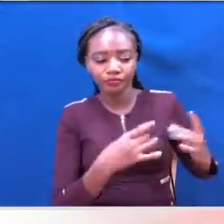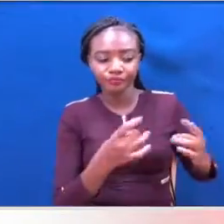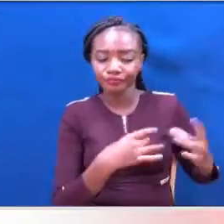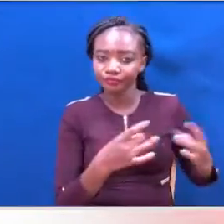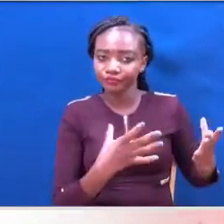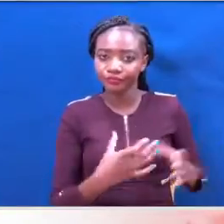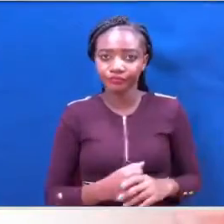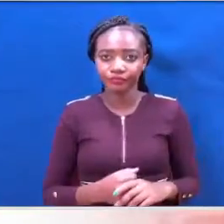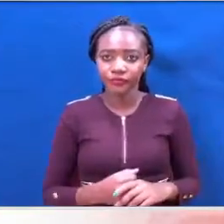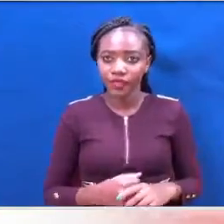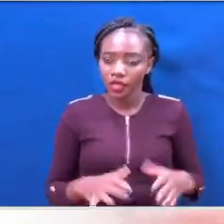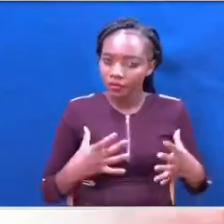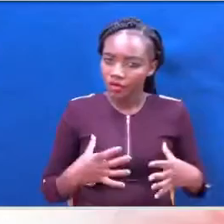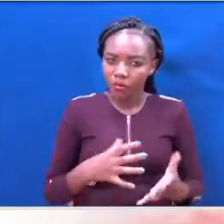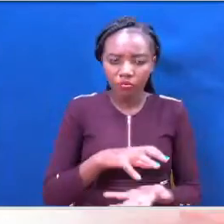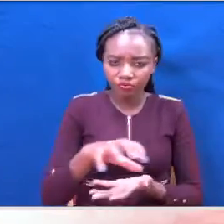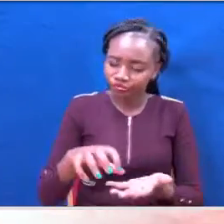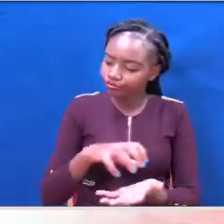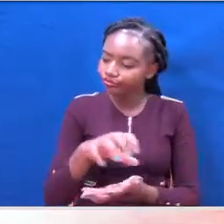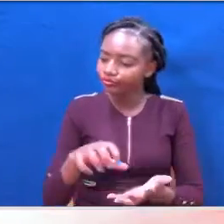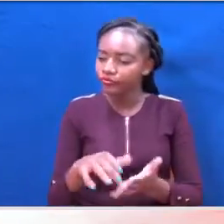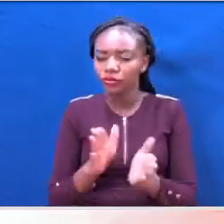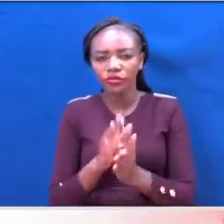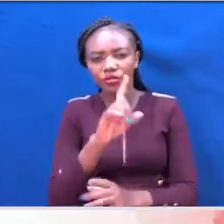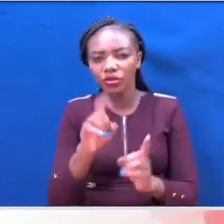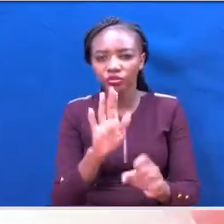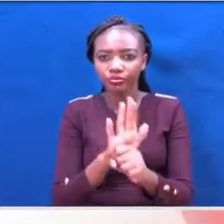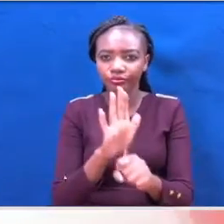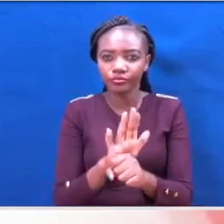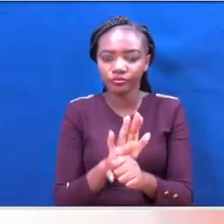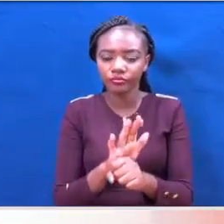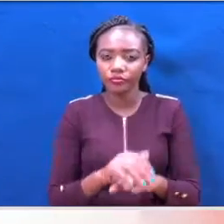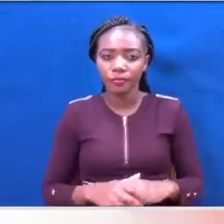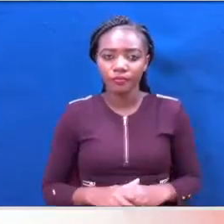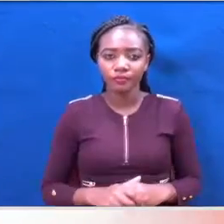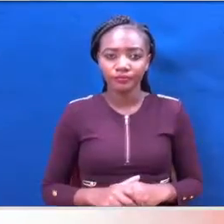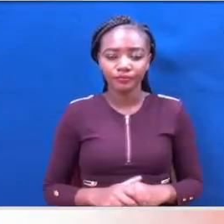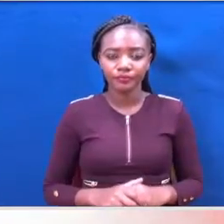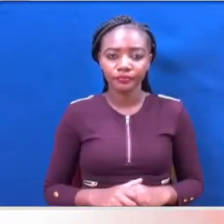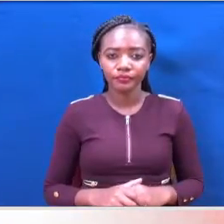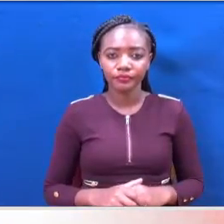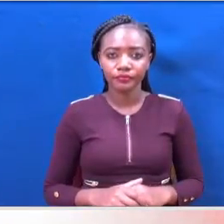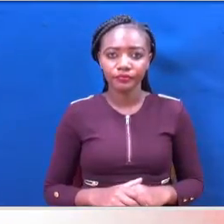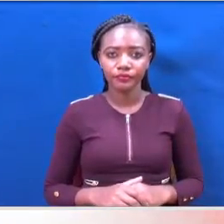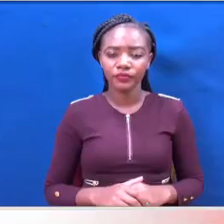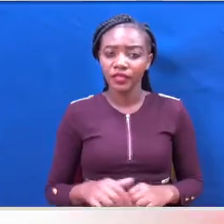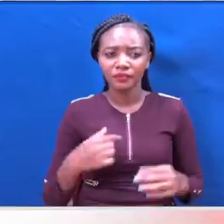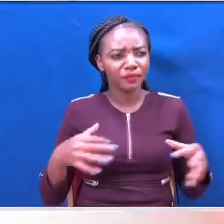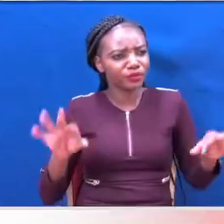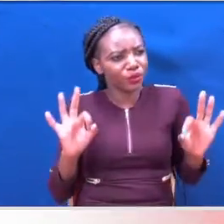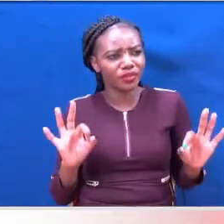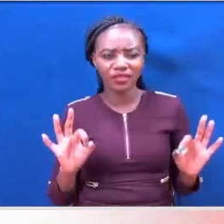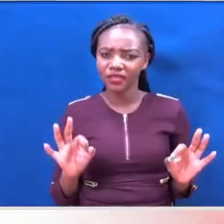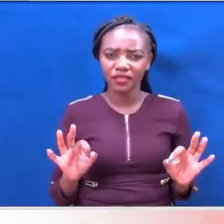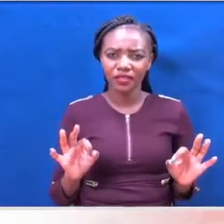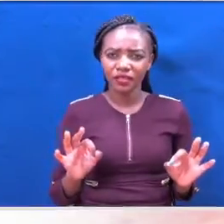NMS gathers team drew mixed reactions from sections of commuters and PSV attendants. Sasa mimi nimeshangaa tu